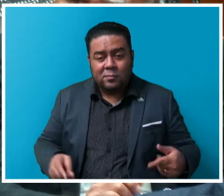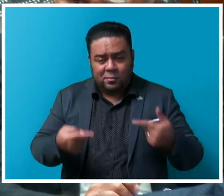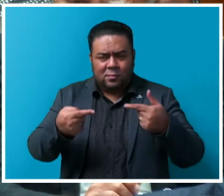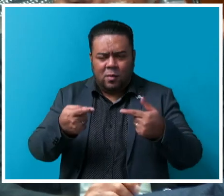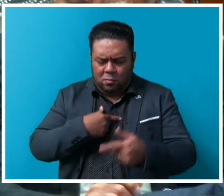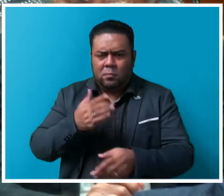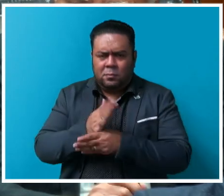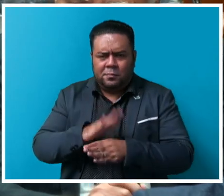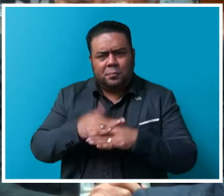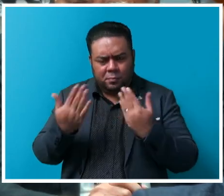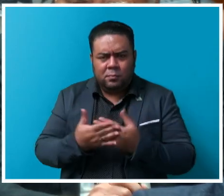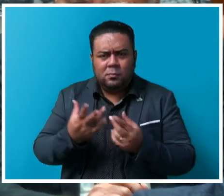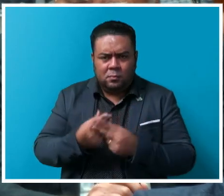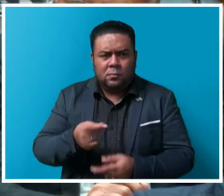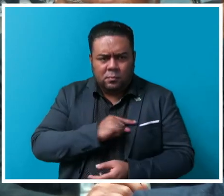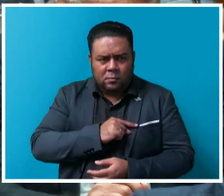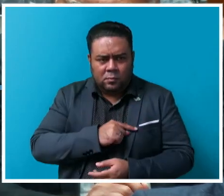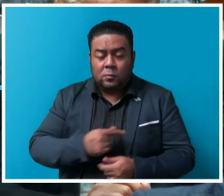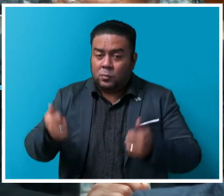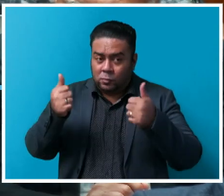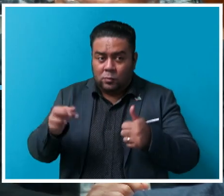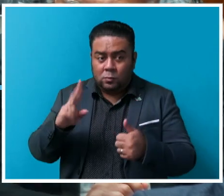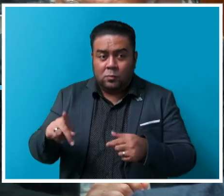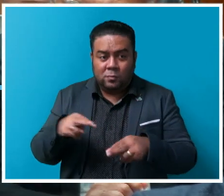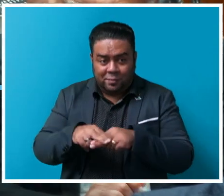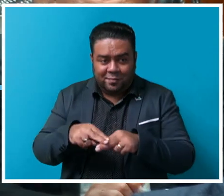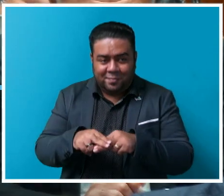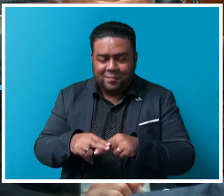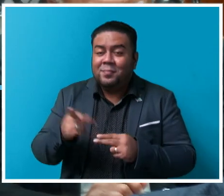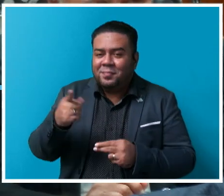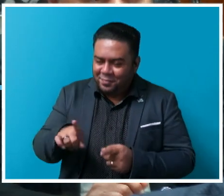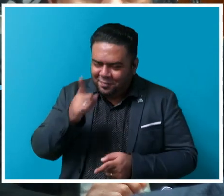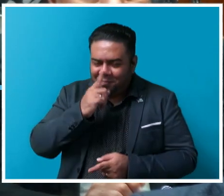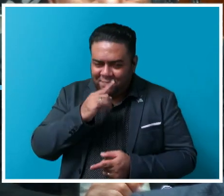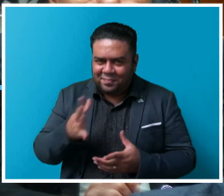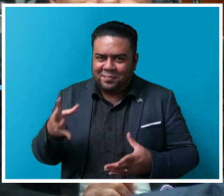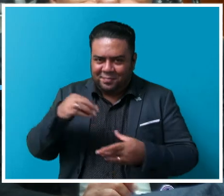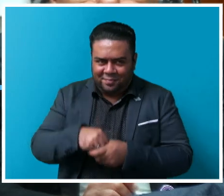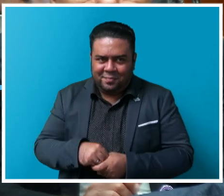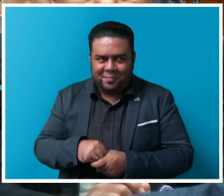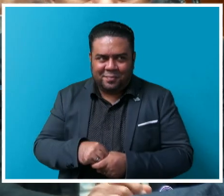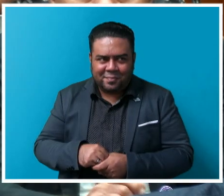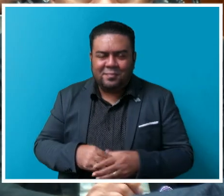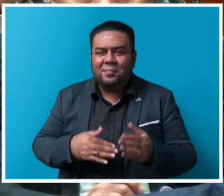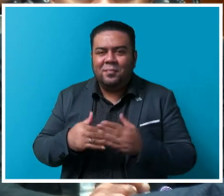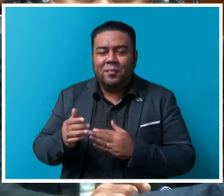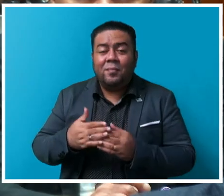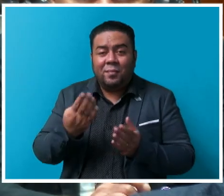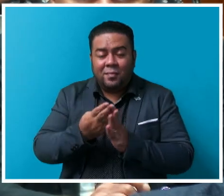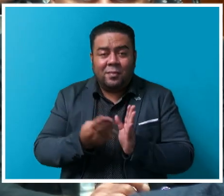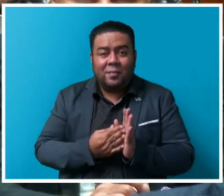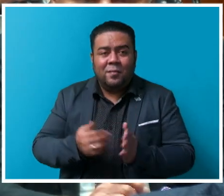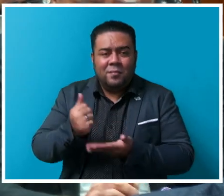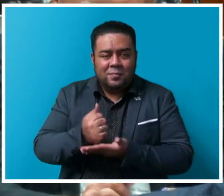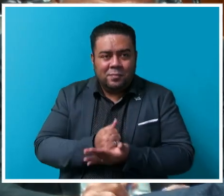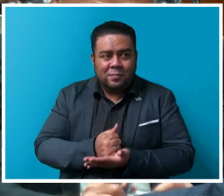us when it is good for Fiji and its people. The recent Bill for Aquaculture was